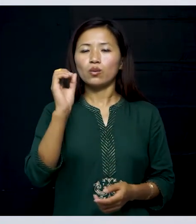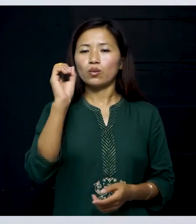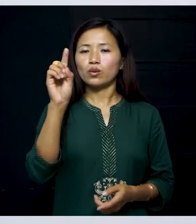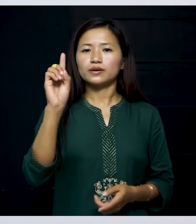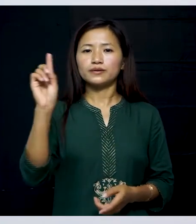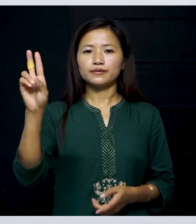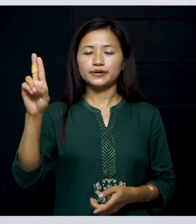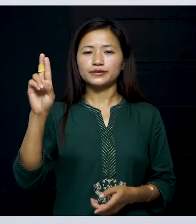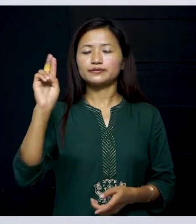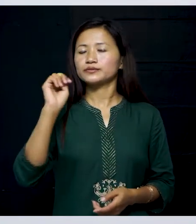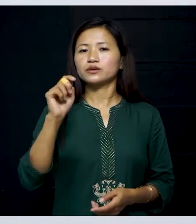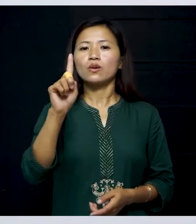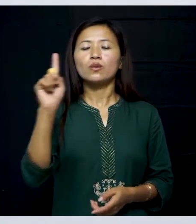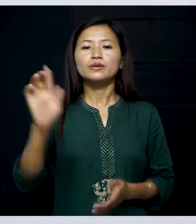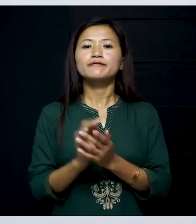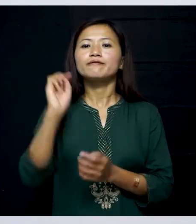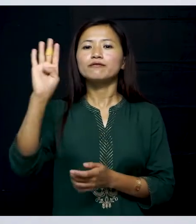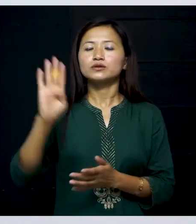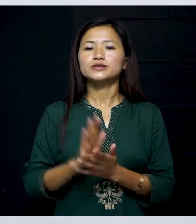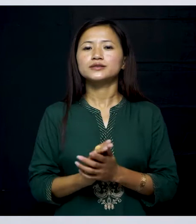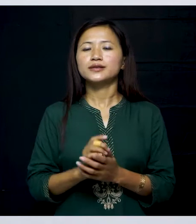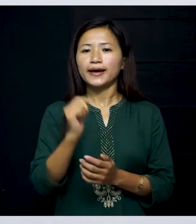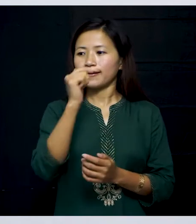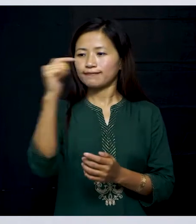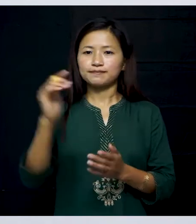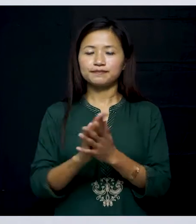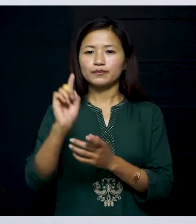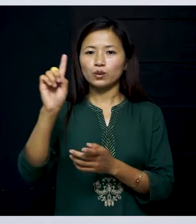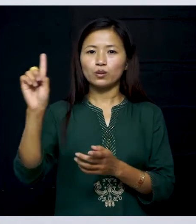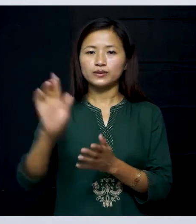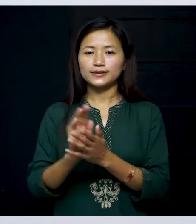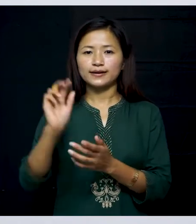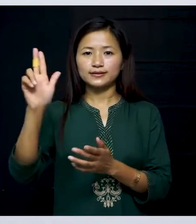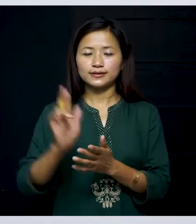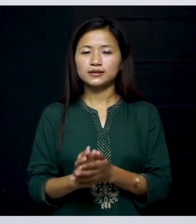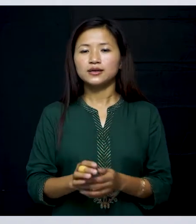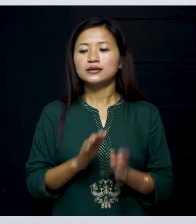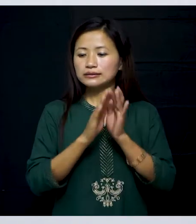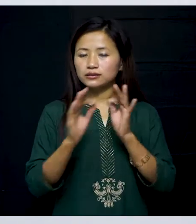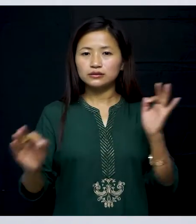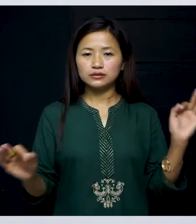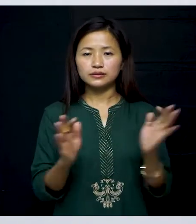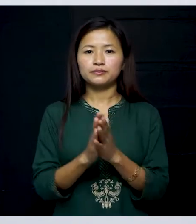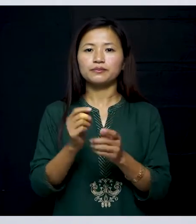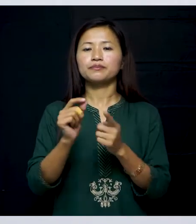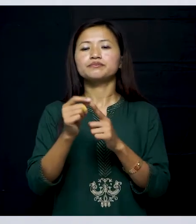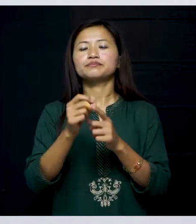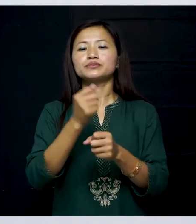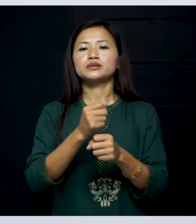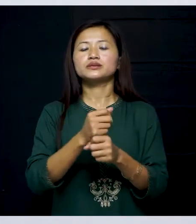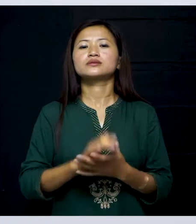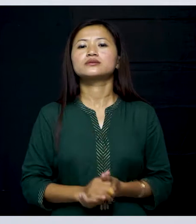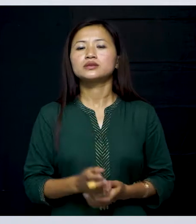114 till 118. You will find some more pages behind that, but the story is found between these pages. So